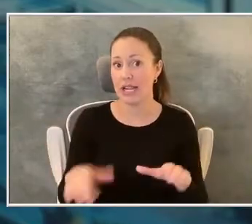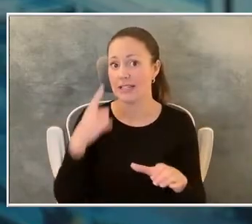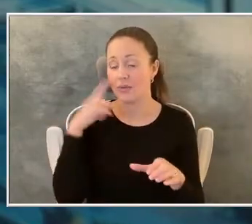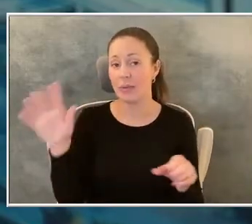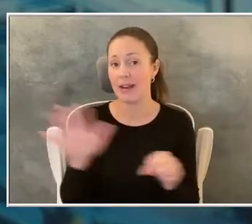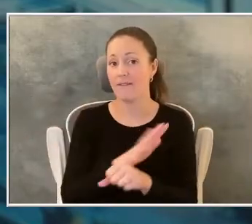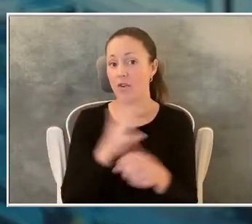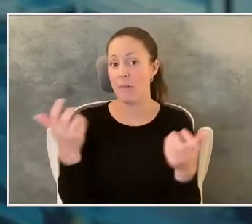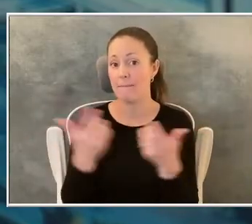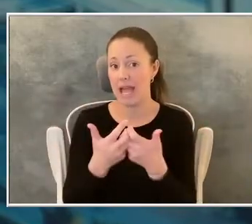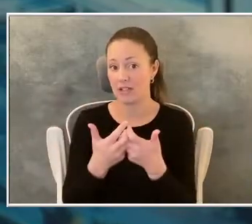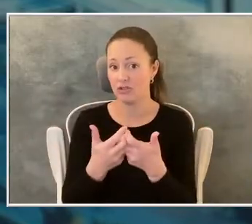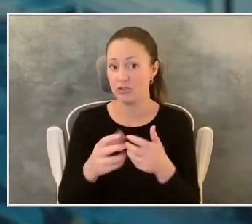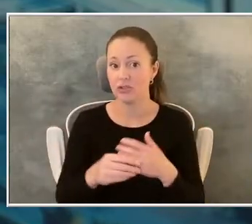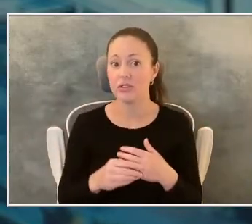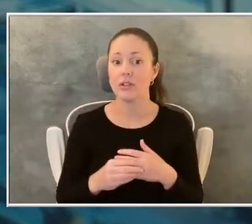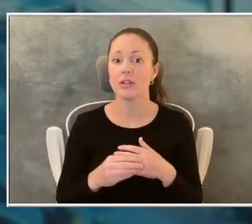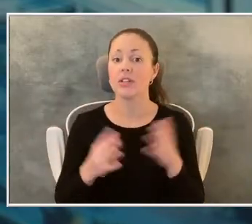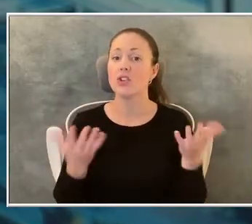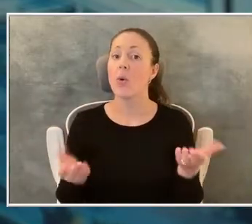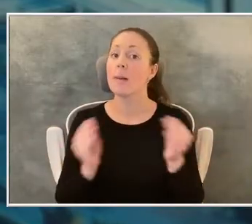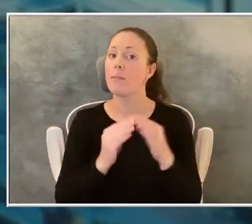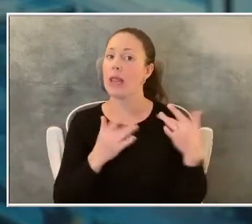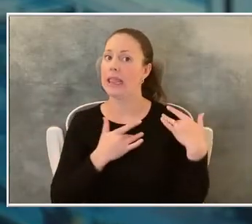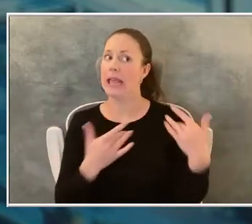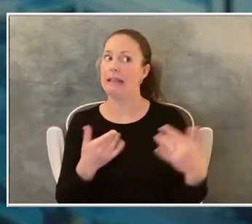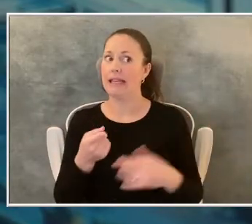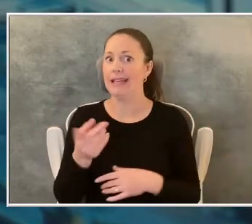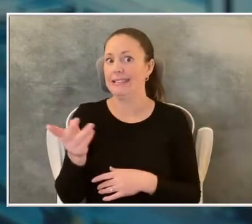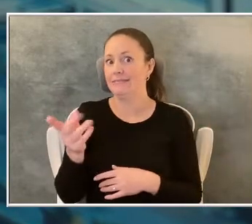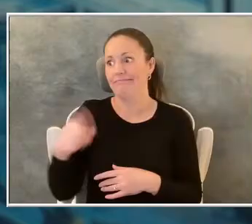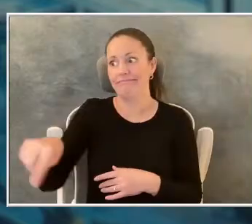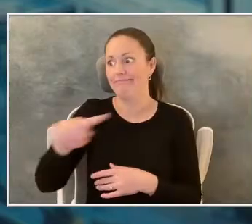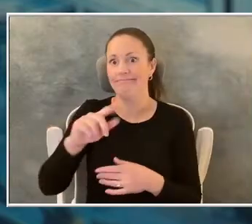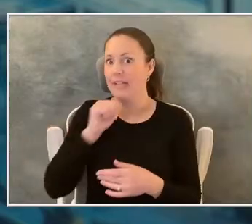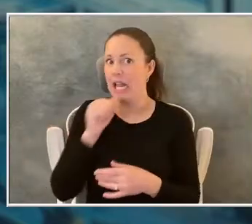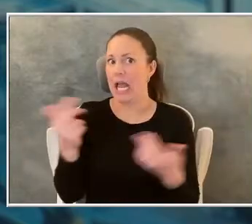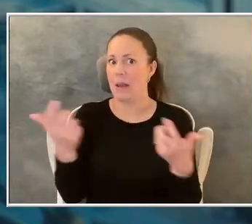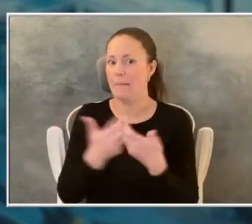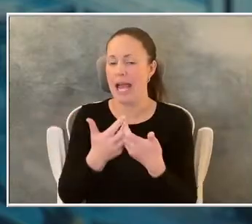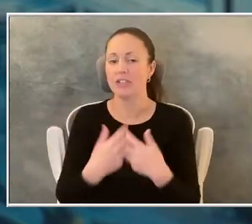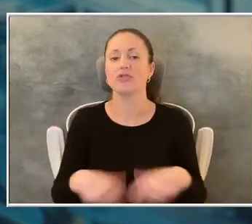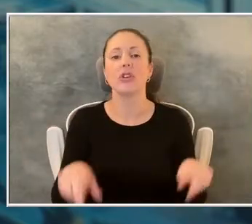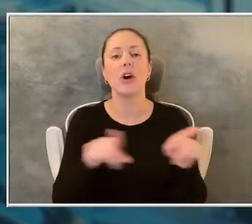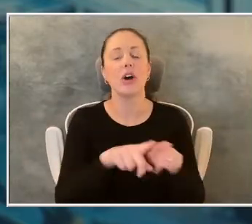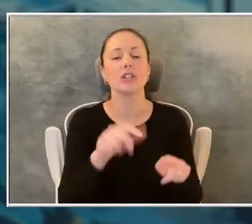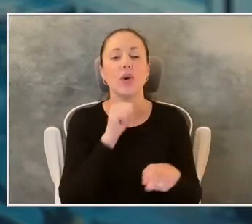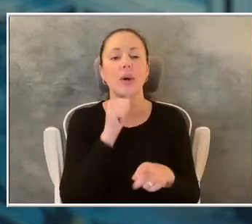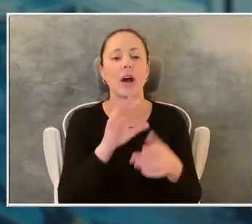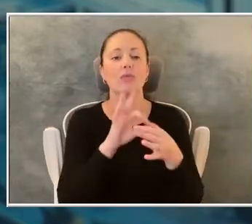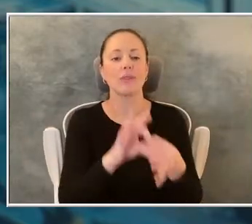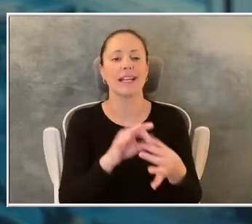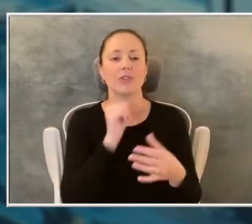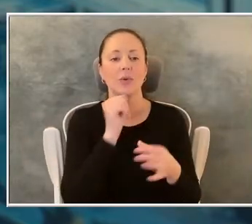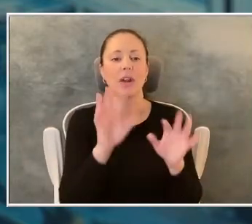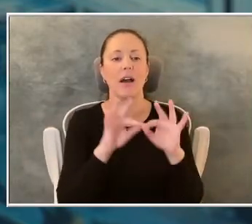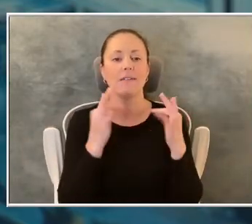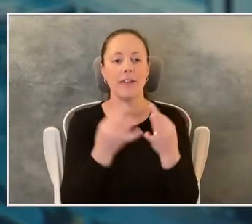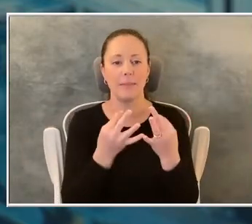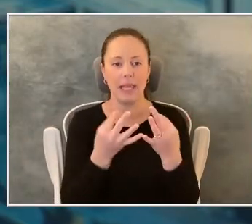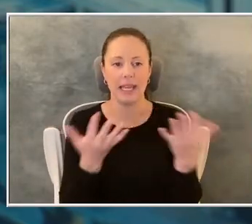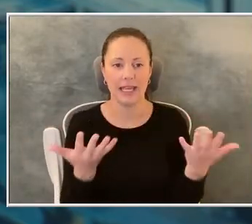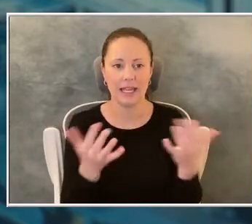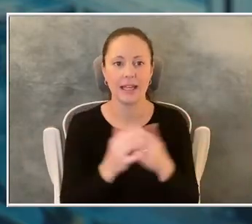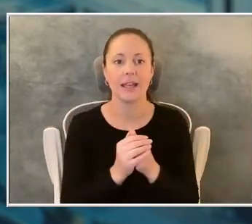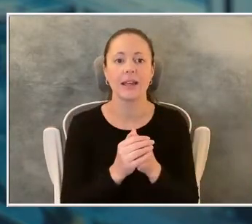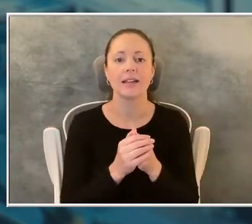than likely they are not going to be matches. Then we also look at unrelated donors, these volunteers which we find on